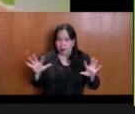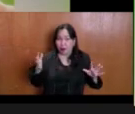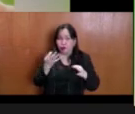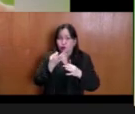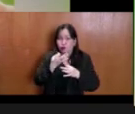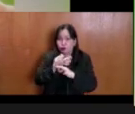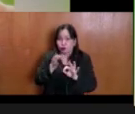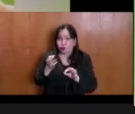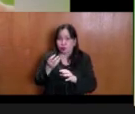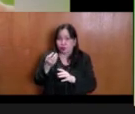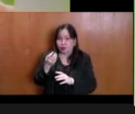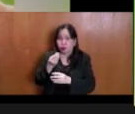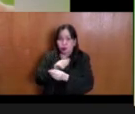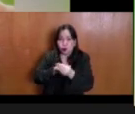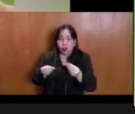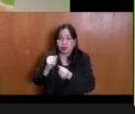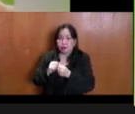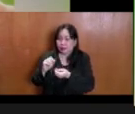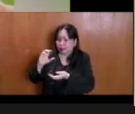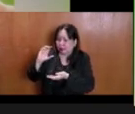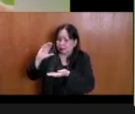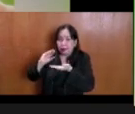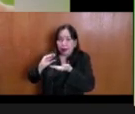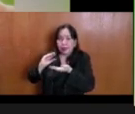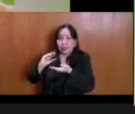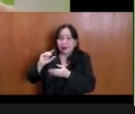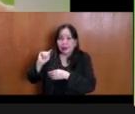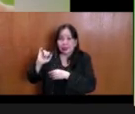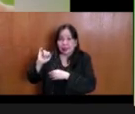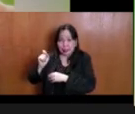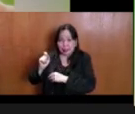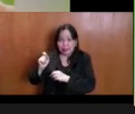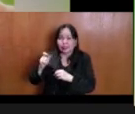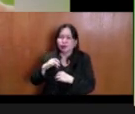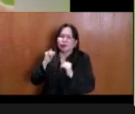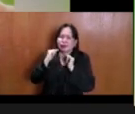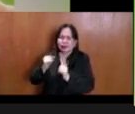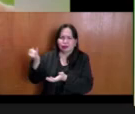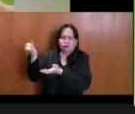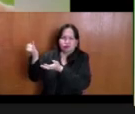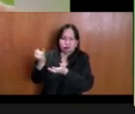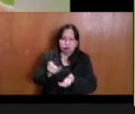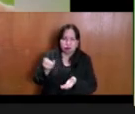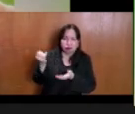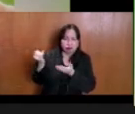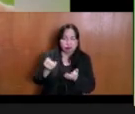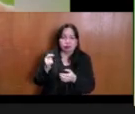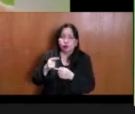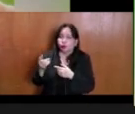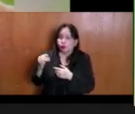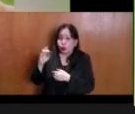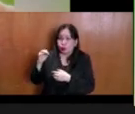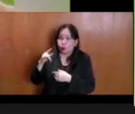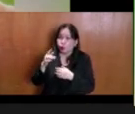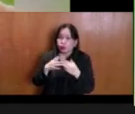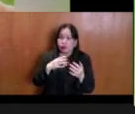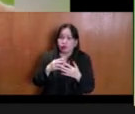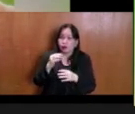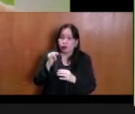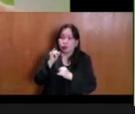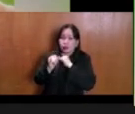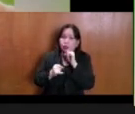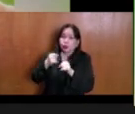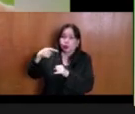agreement, so somewhat the taxes are reduced. But it's the same thing. We import. Whatever would be the international prices, it